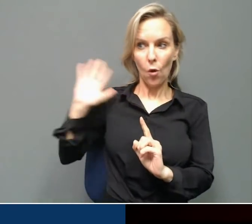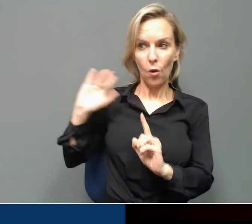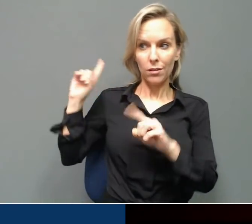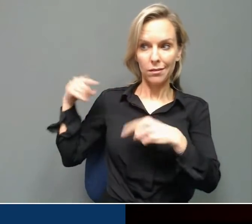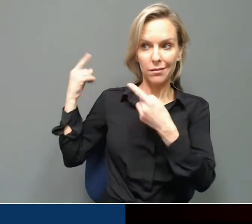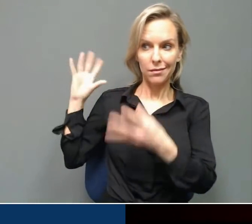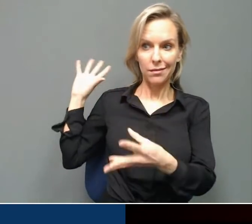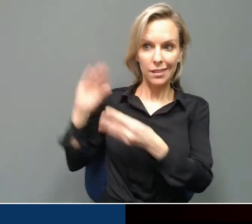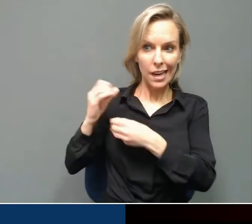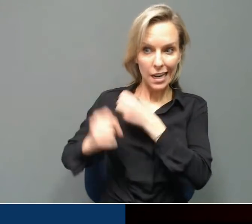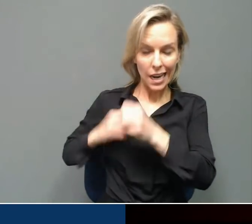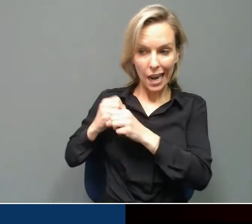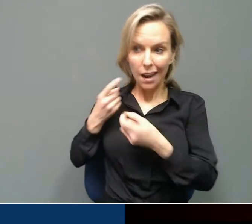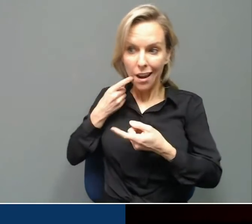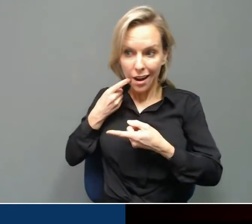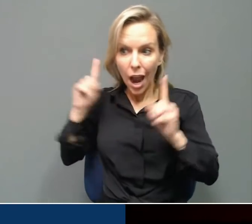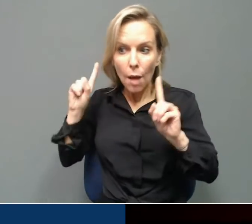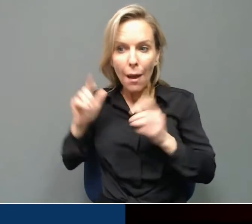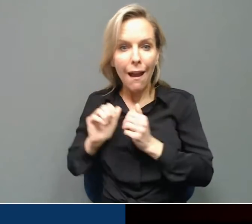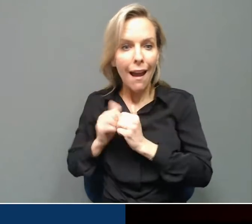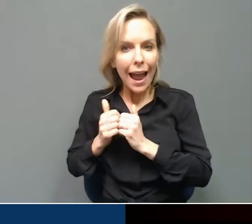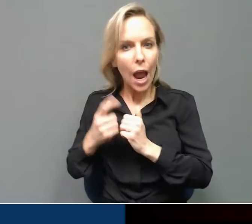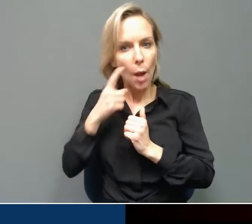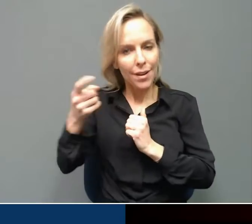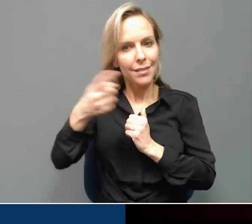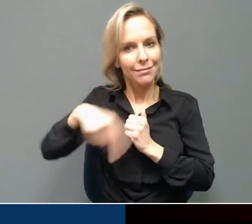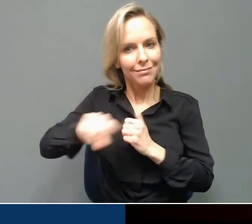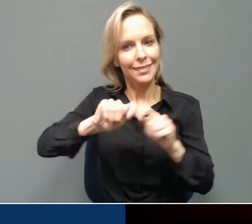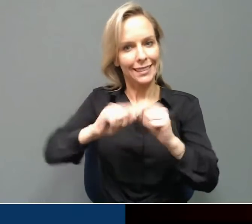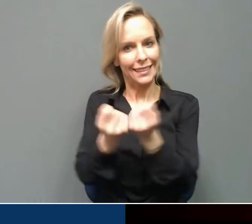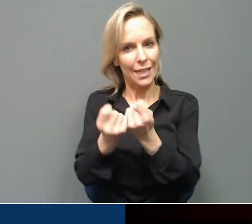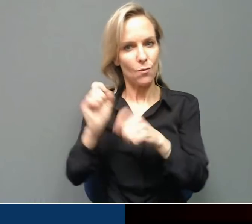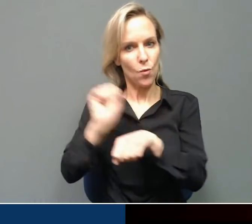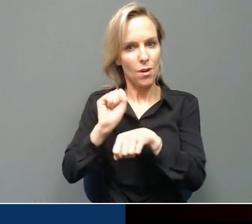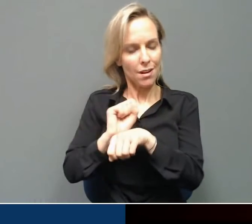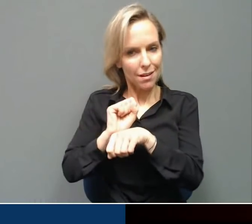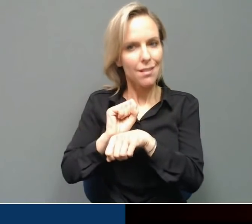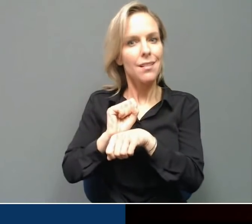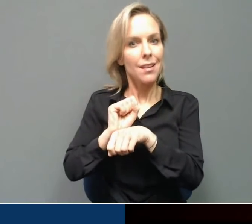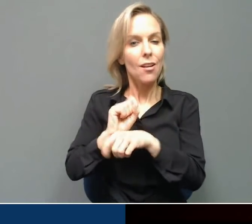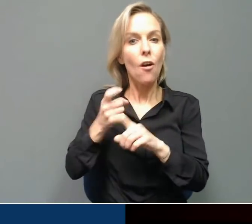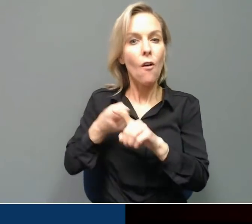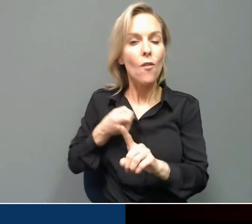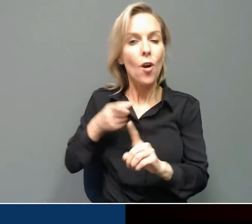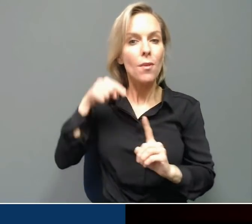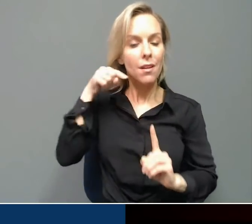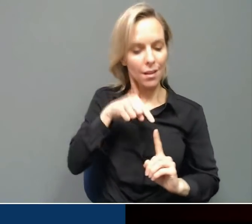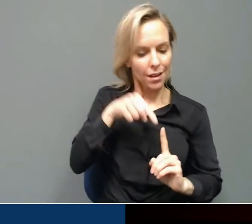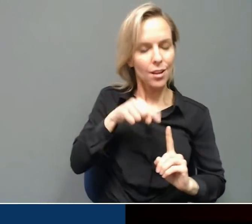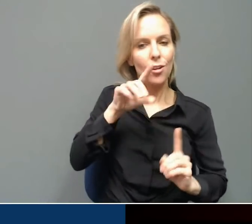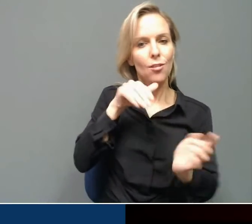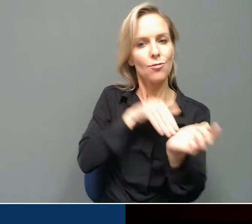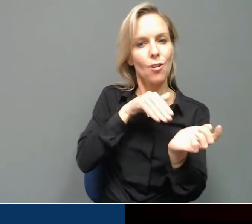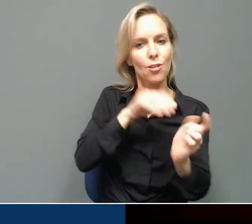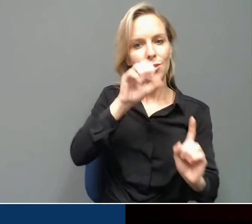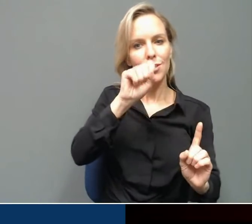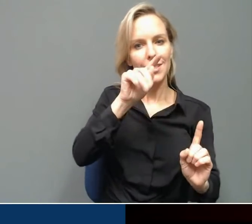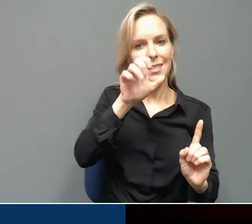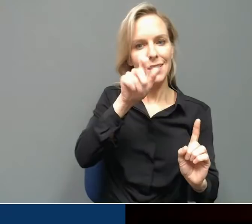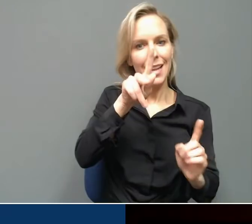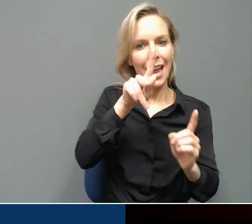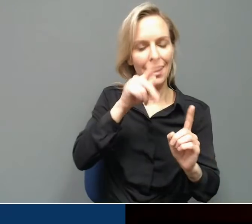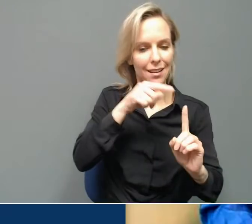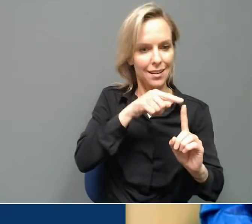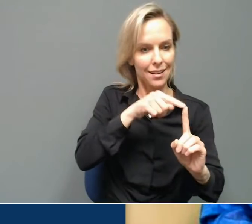without outstanding teamwork that started, quite honestly, with Dr. Steich, then moved into our local